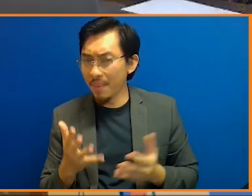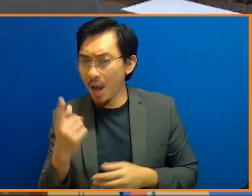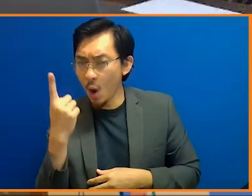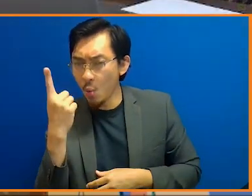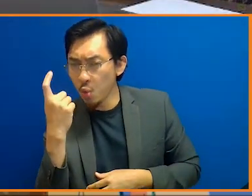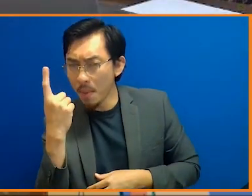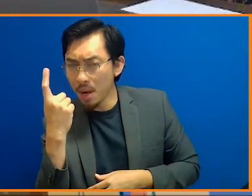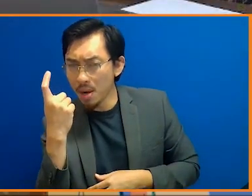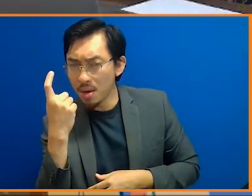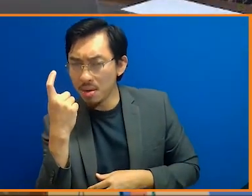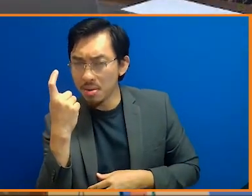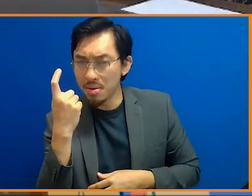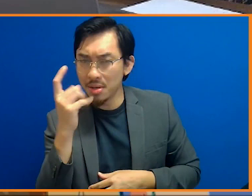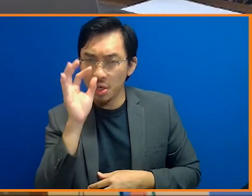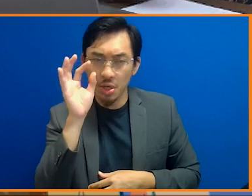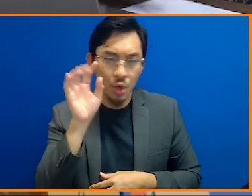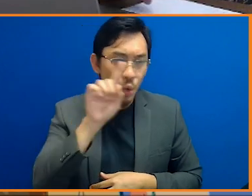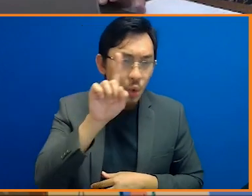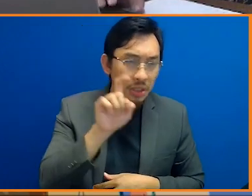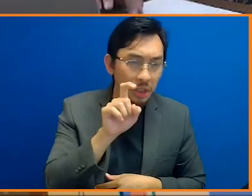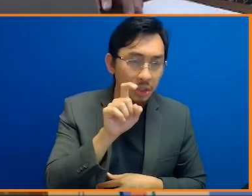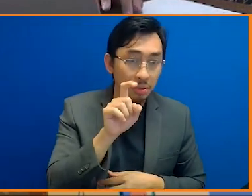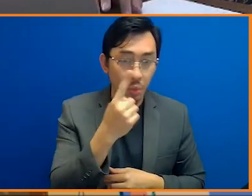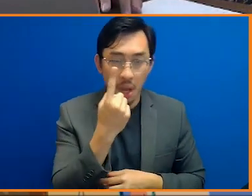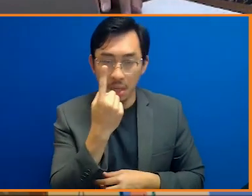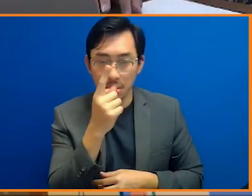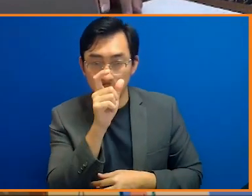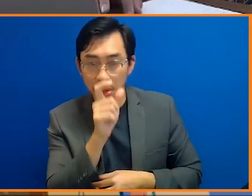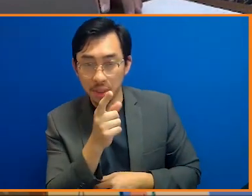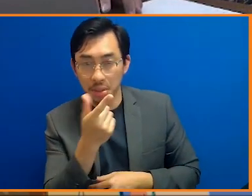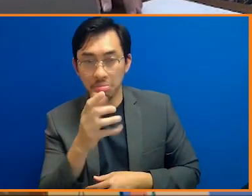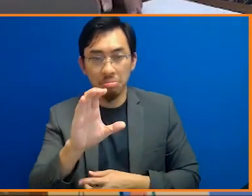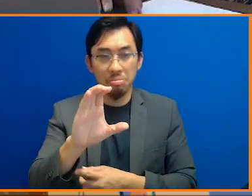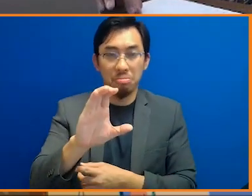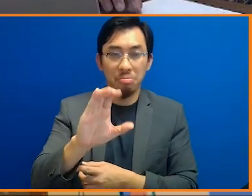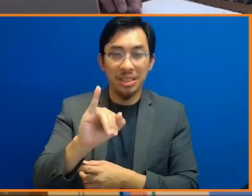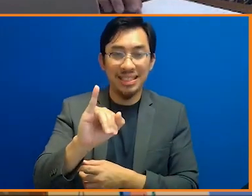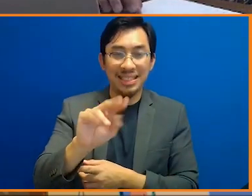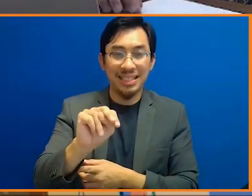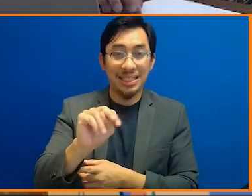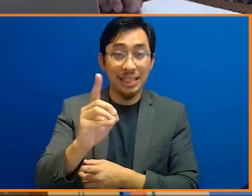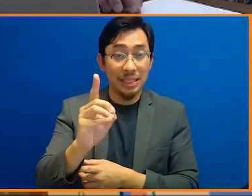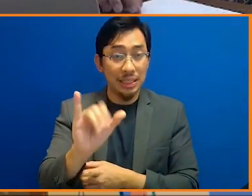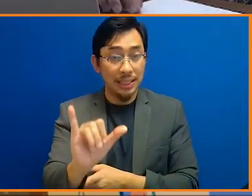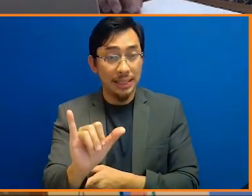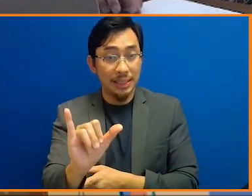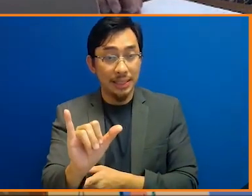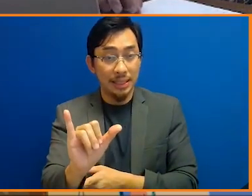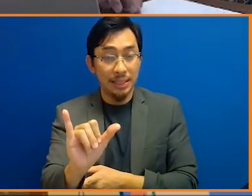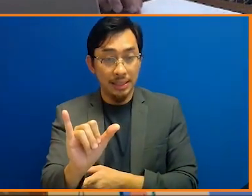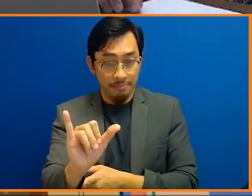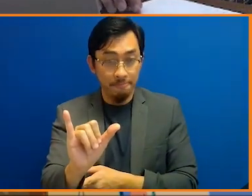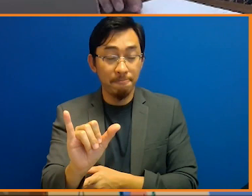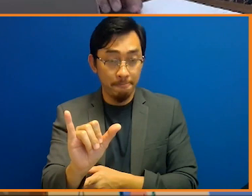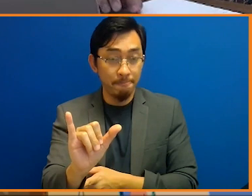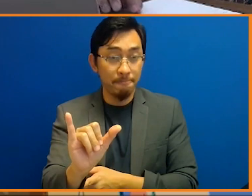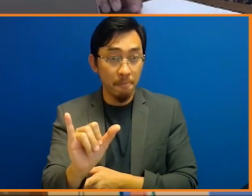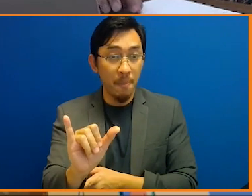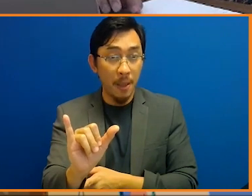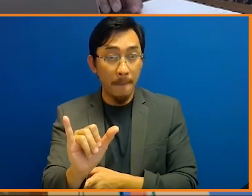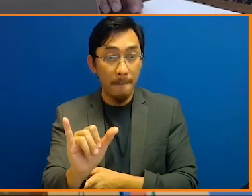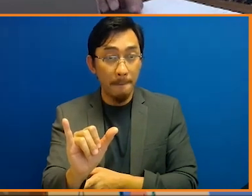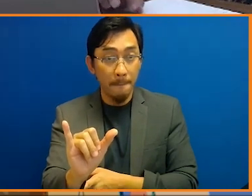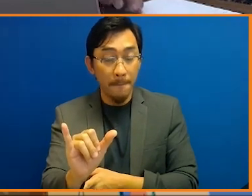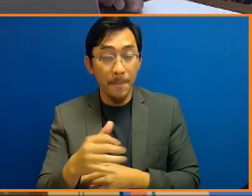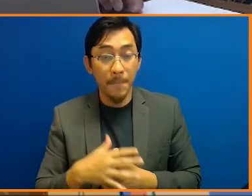Maybe one more question, one person, Yeah, one last person. one more question, maybe from